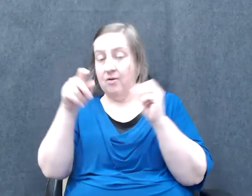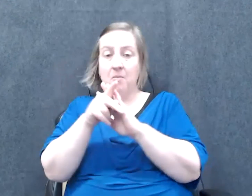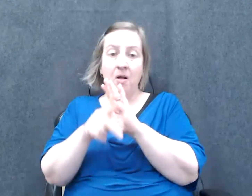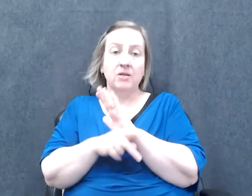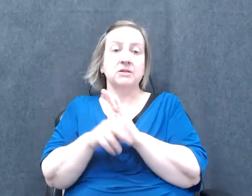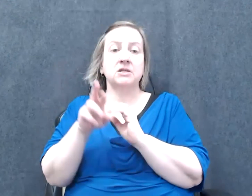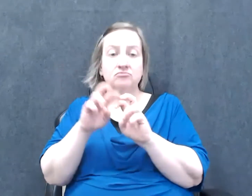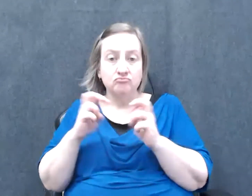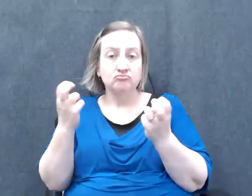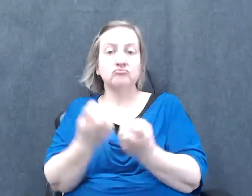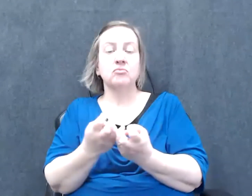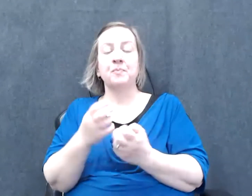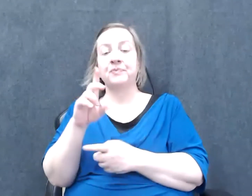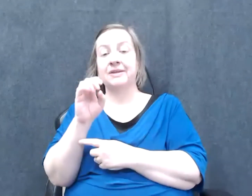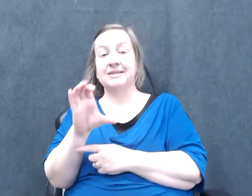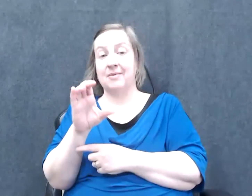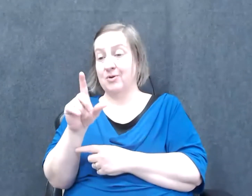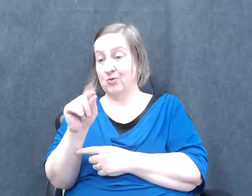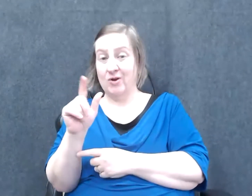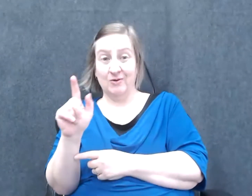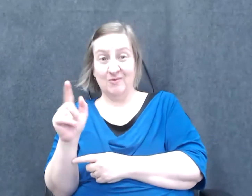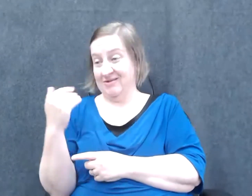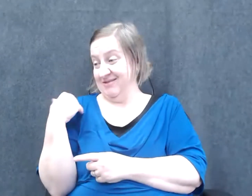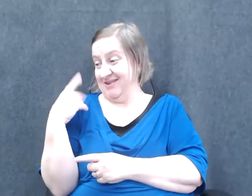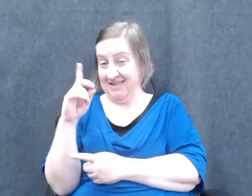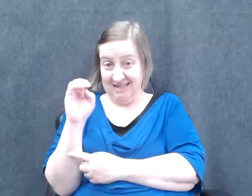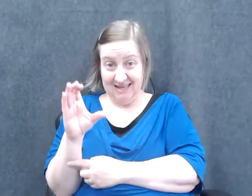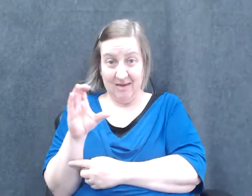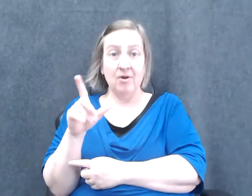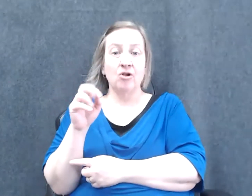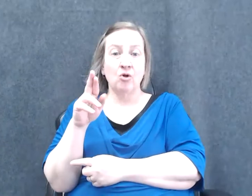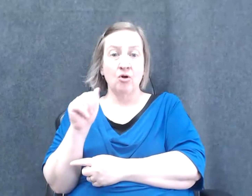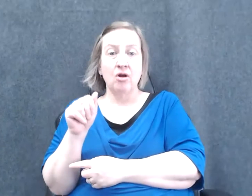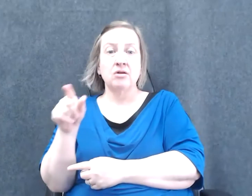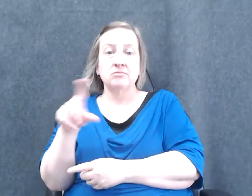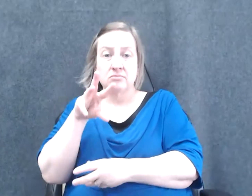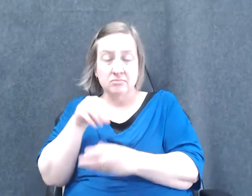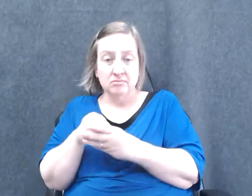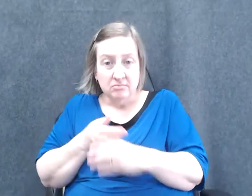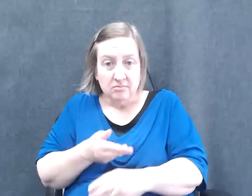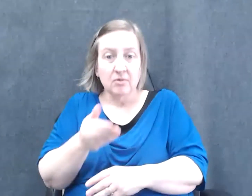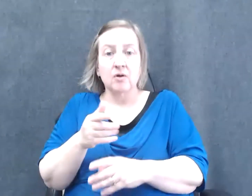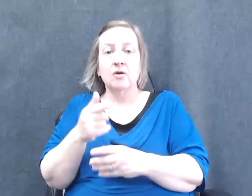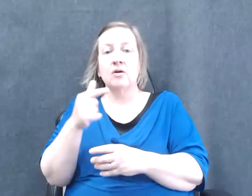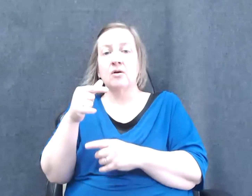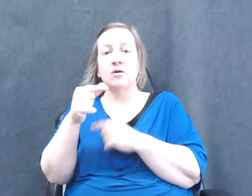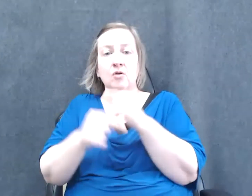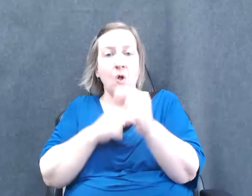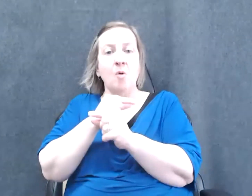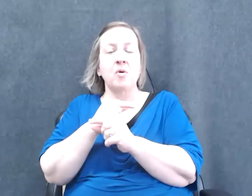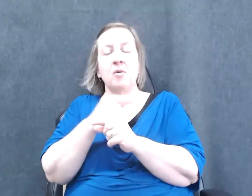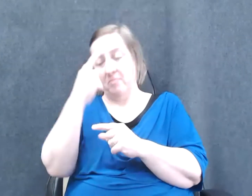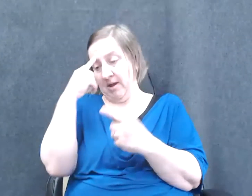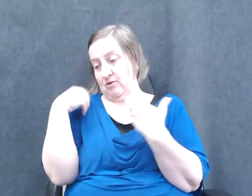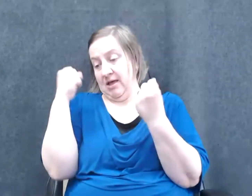December 2021, so just this last December, Laura was appointed to the Global Mental Health Peer Network as